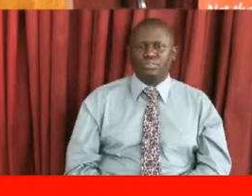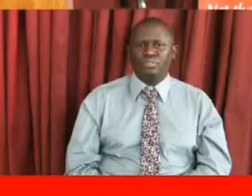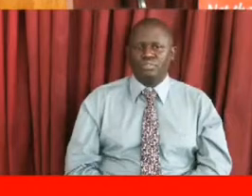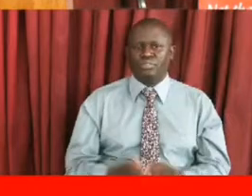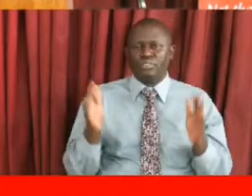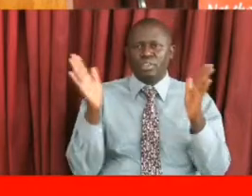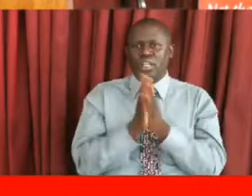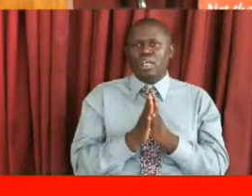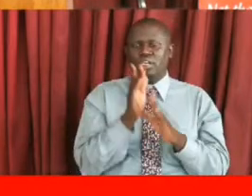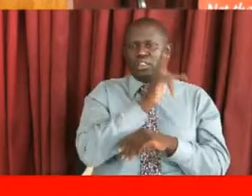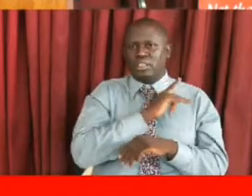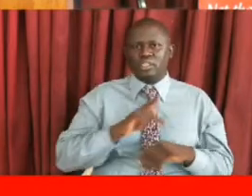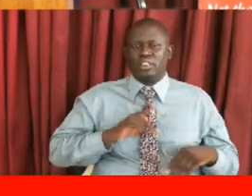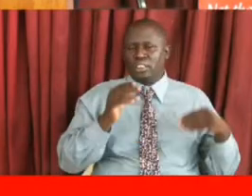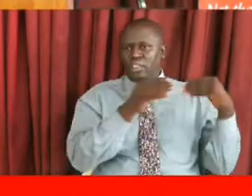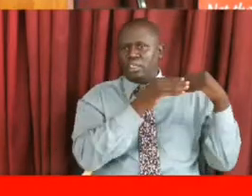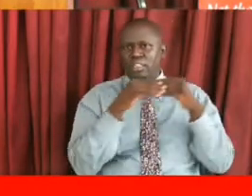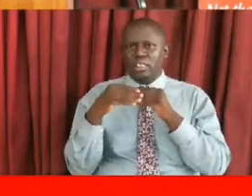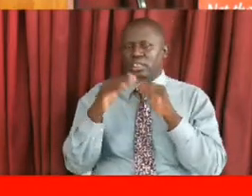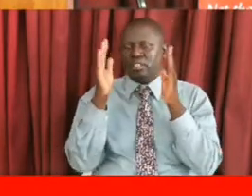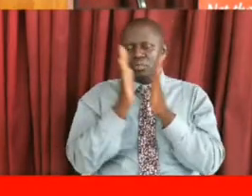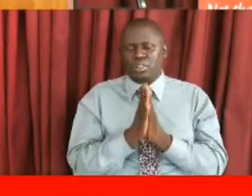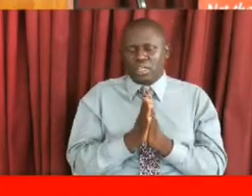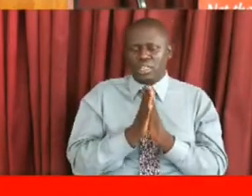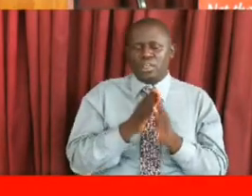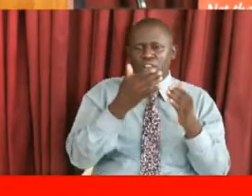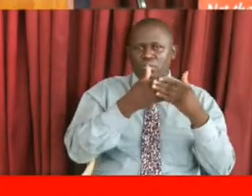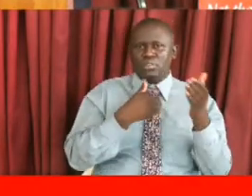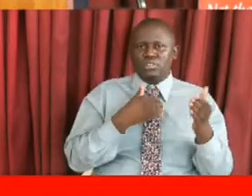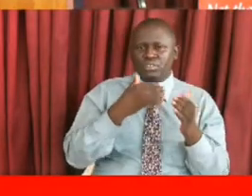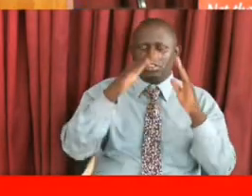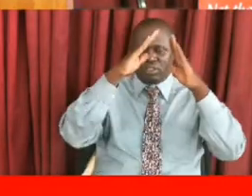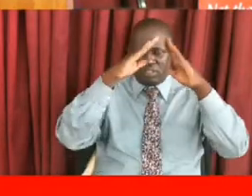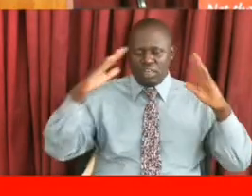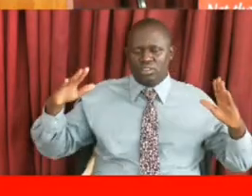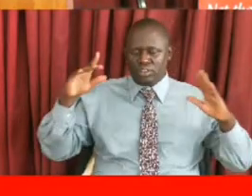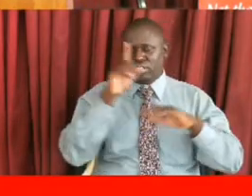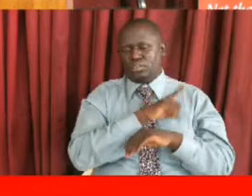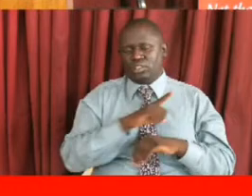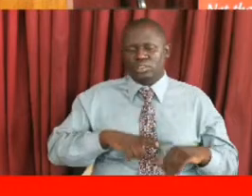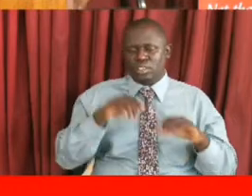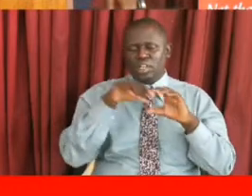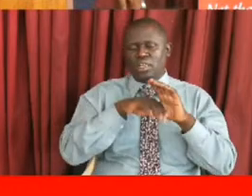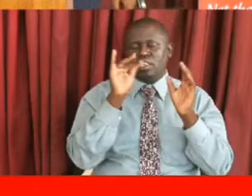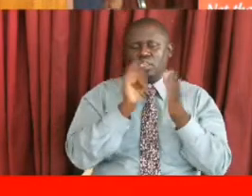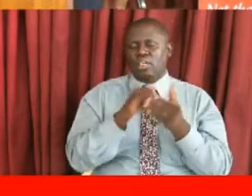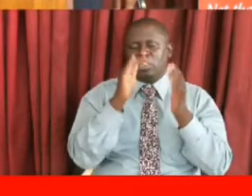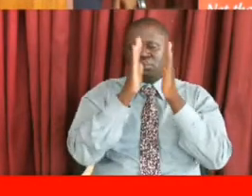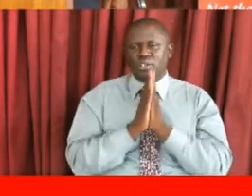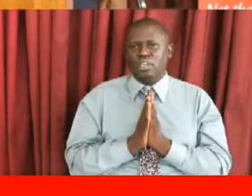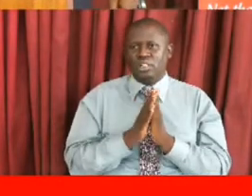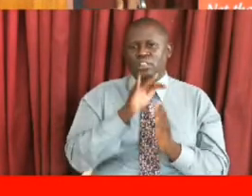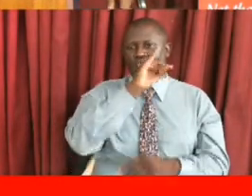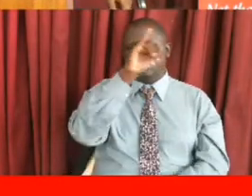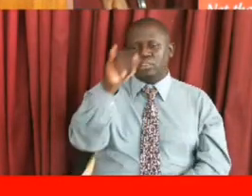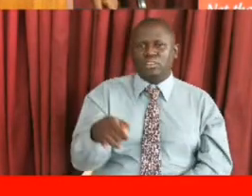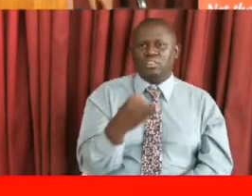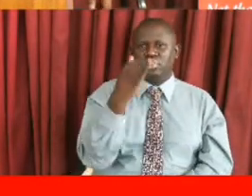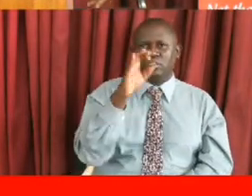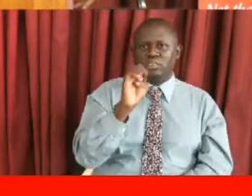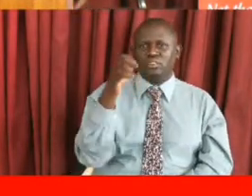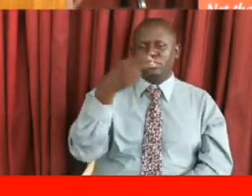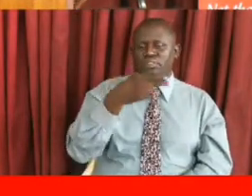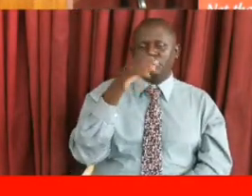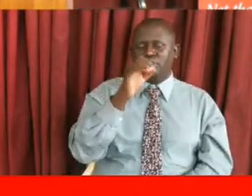led the prayer in front of the house of the Lord and in that prayer je gave us a very